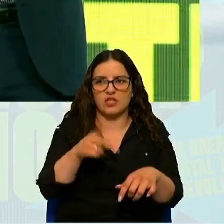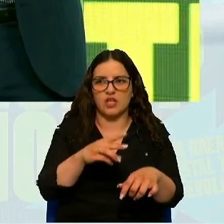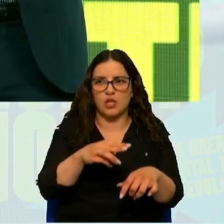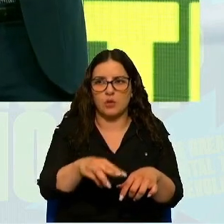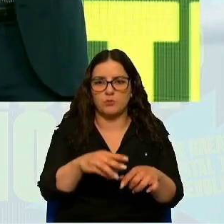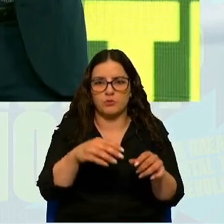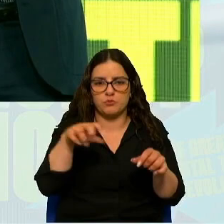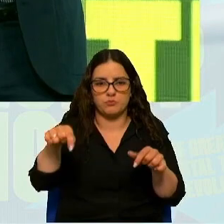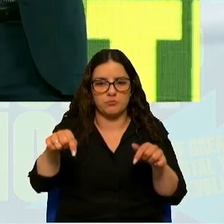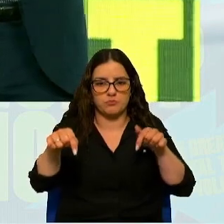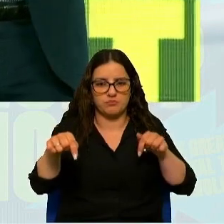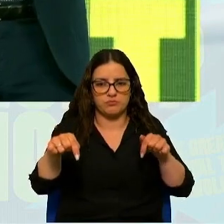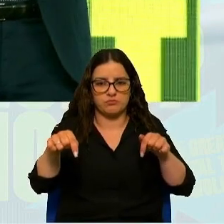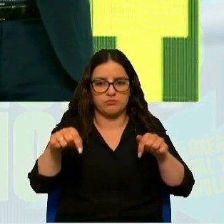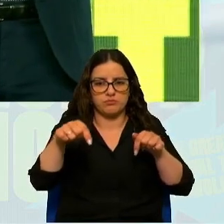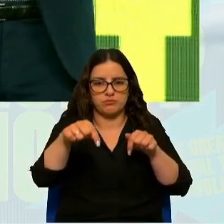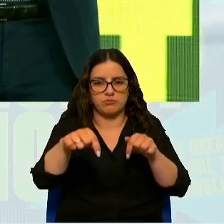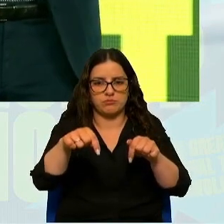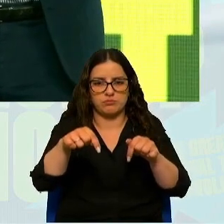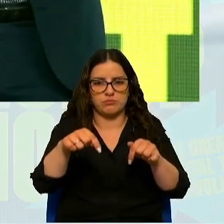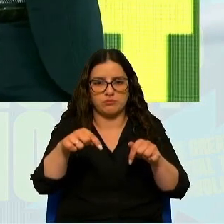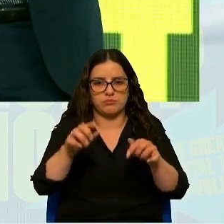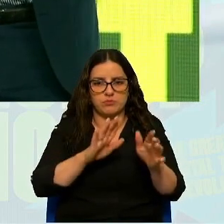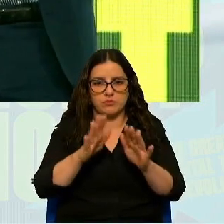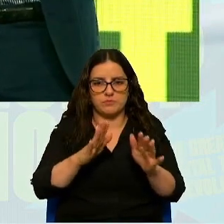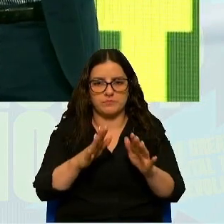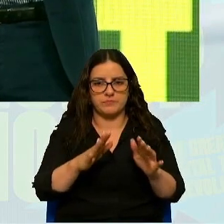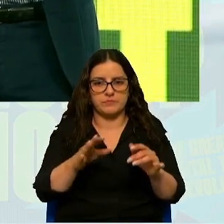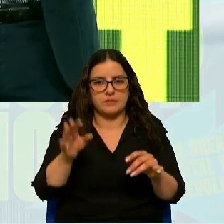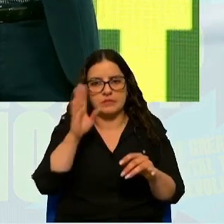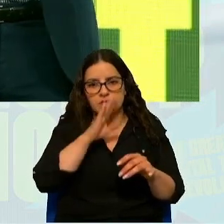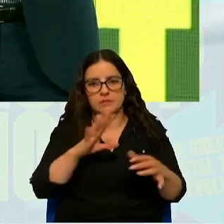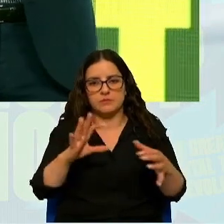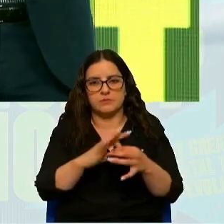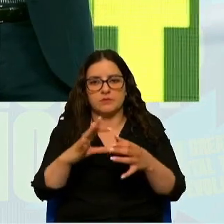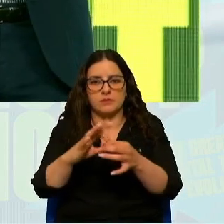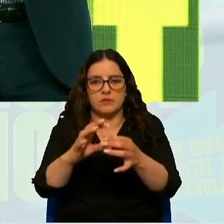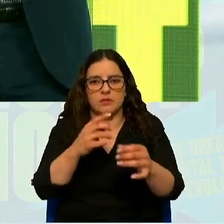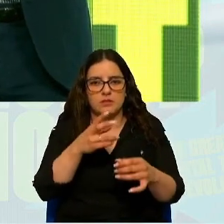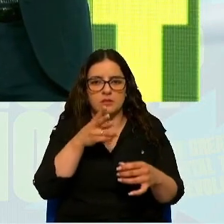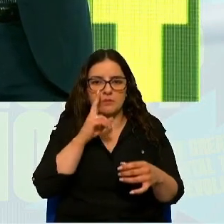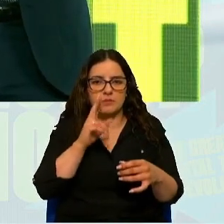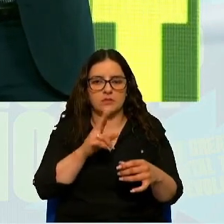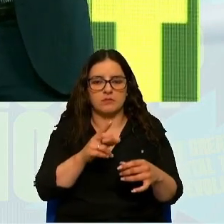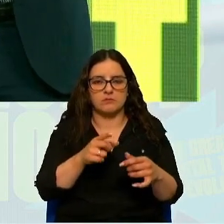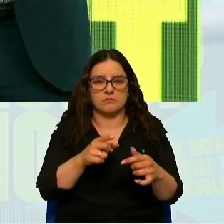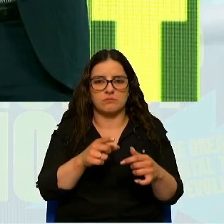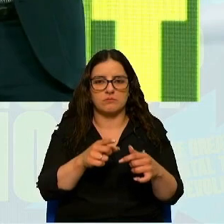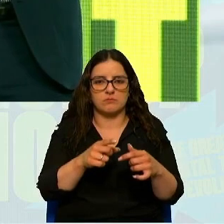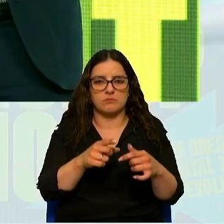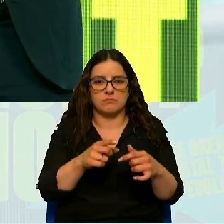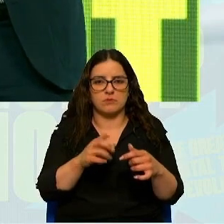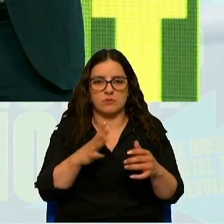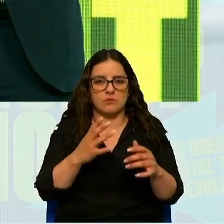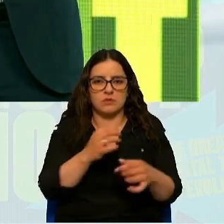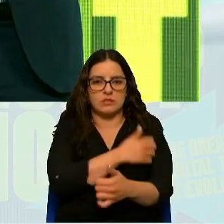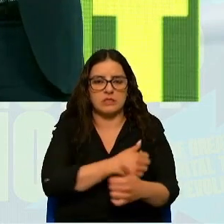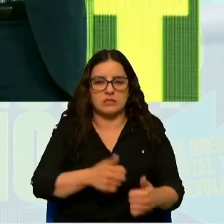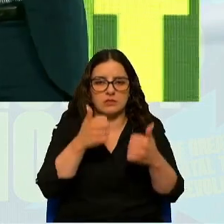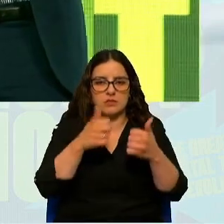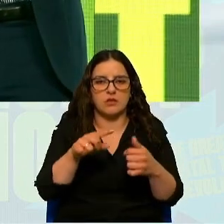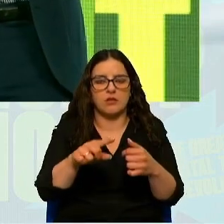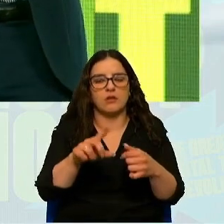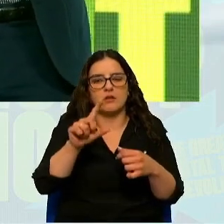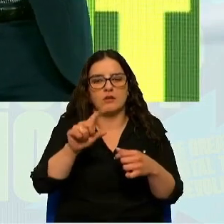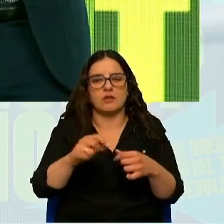more than 10 kilometers, if we go on to interconnecting the district capital, it's 100 kilometers, and